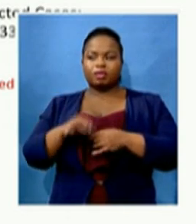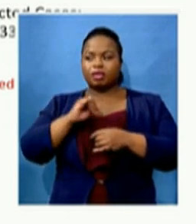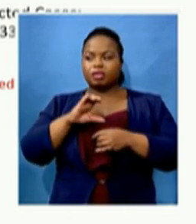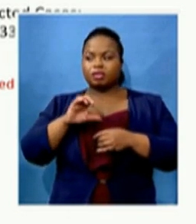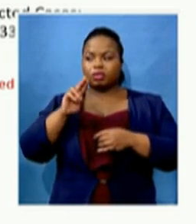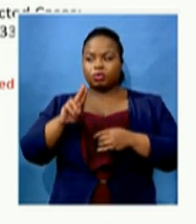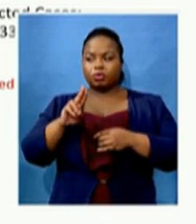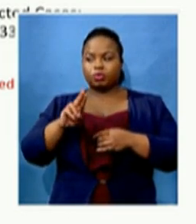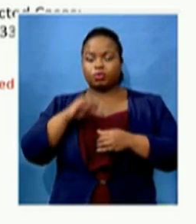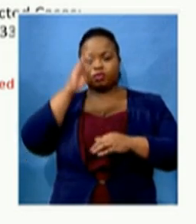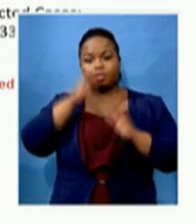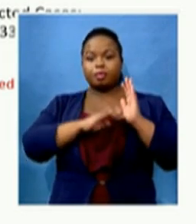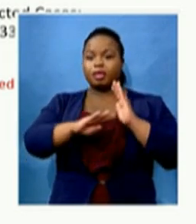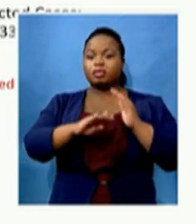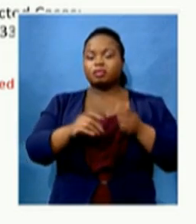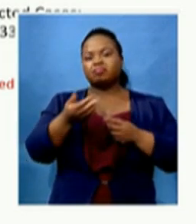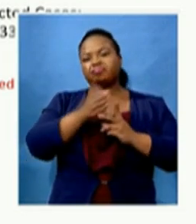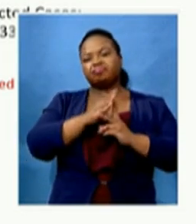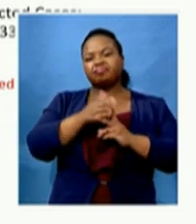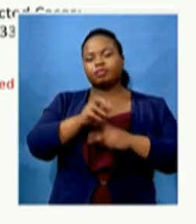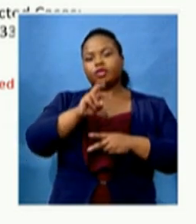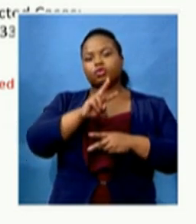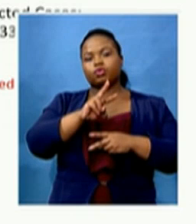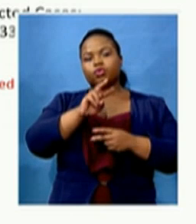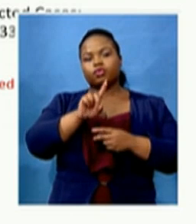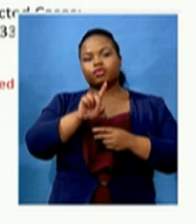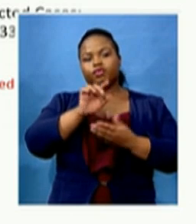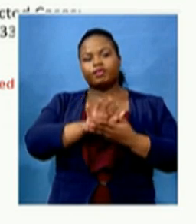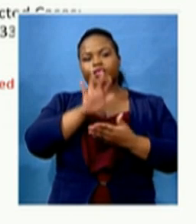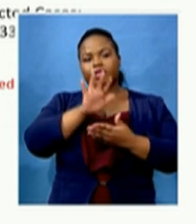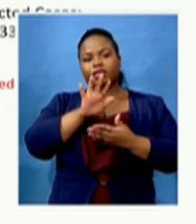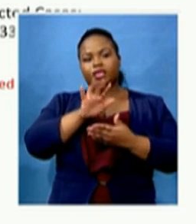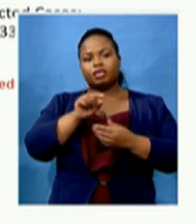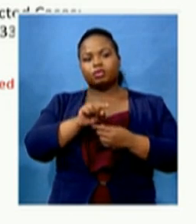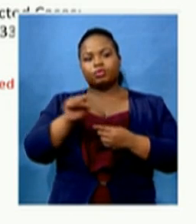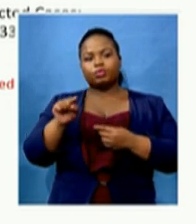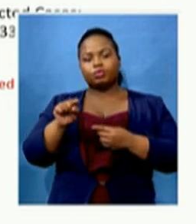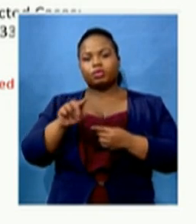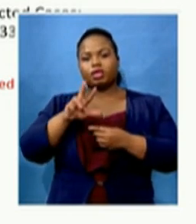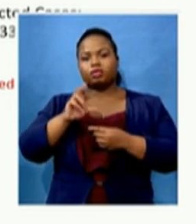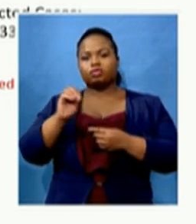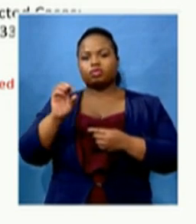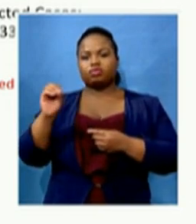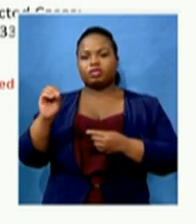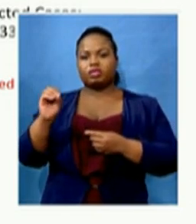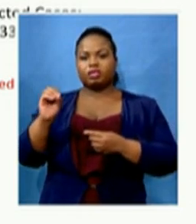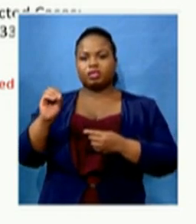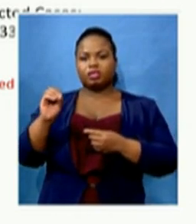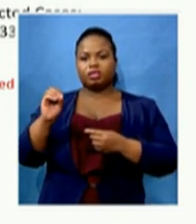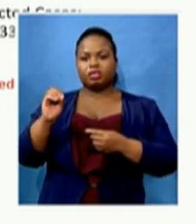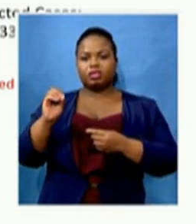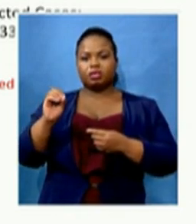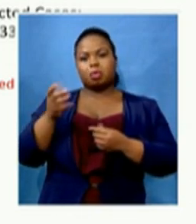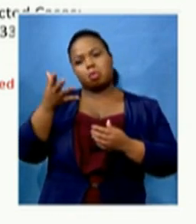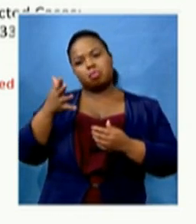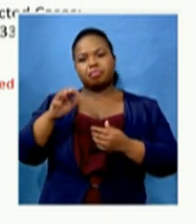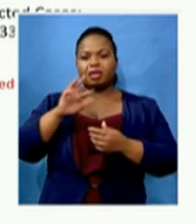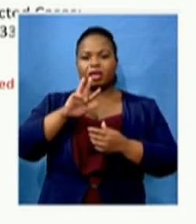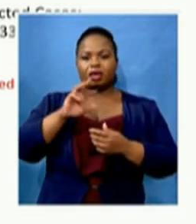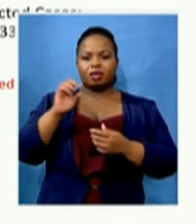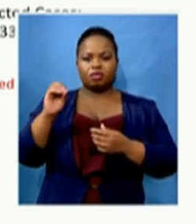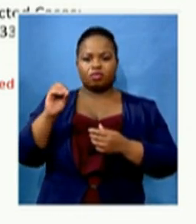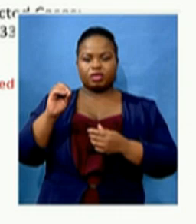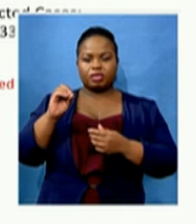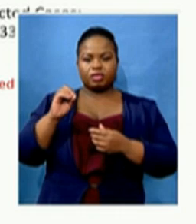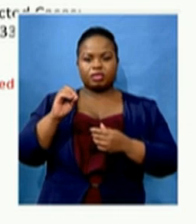250 to about 800 or 900 beds. And that the cumulative deaths will